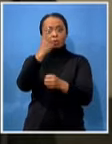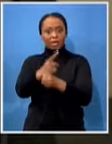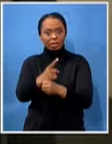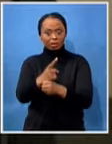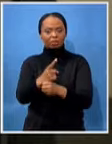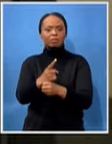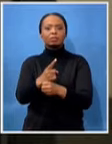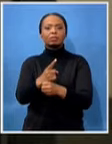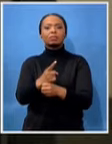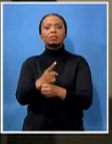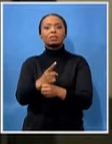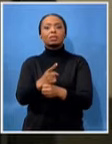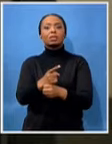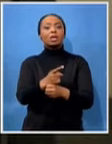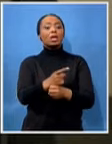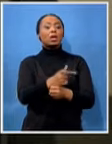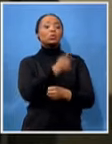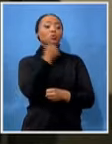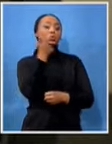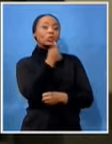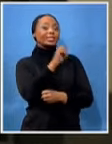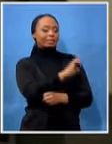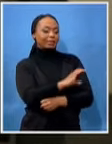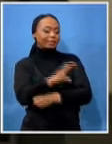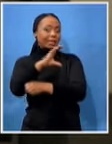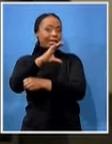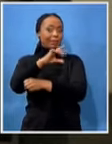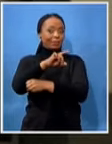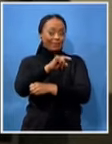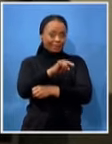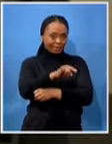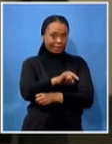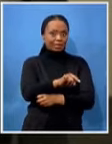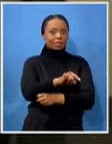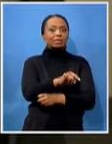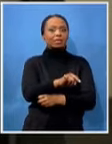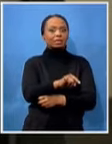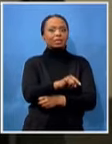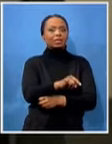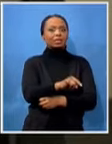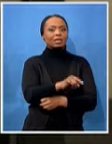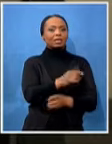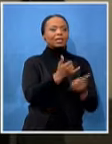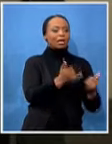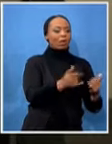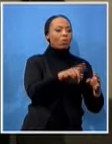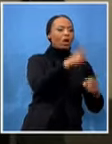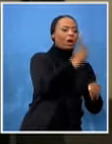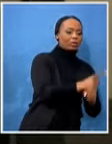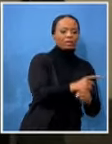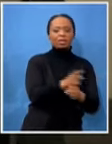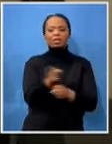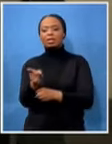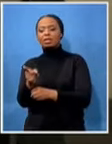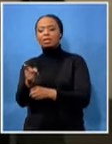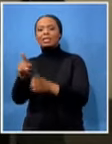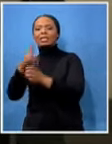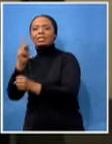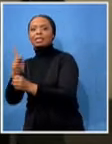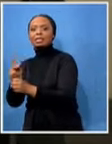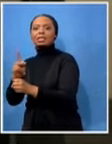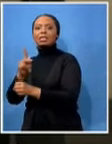stabilize, and then Gauteng and KwaZulu-Natal. It's turning out the model the other way. But nevertheless, the